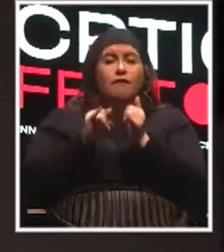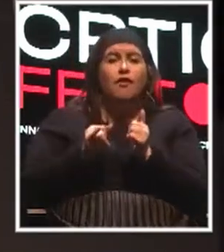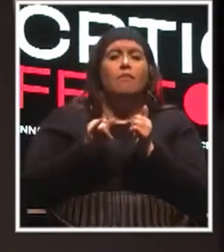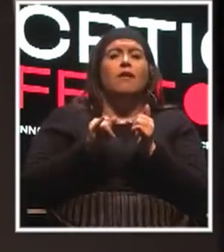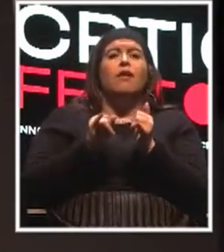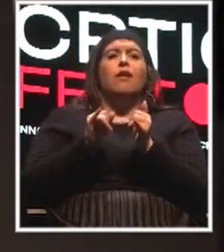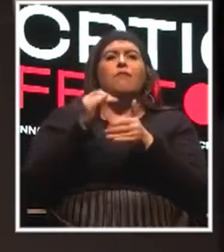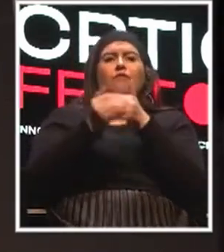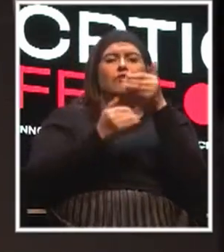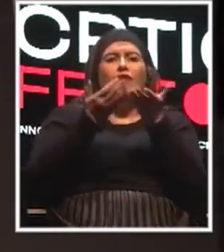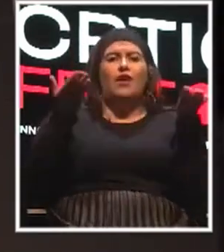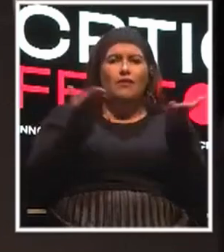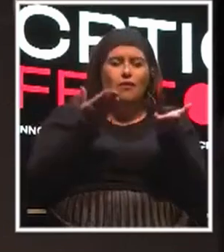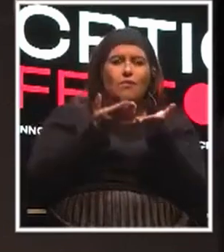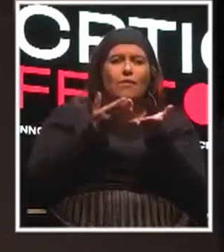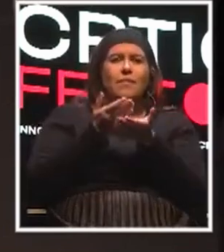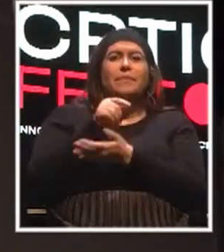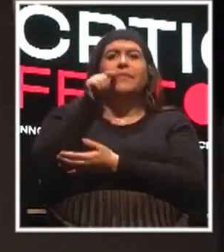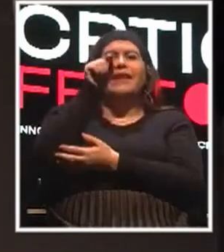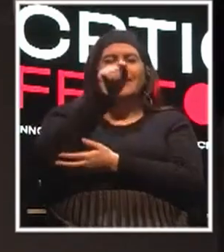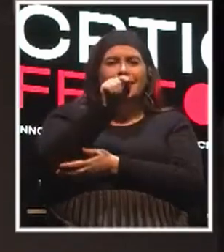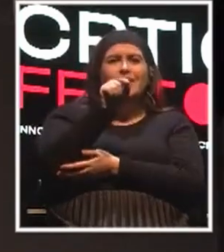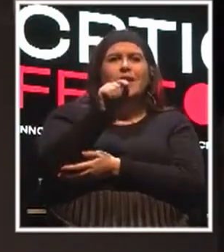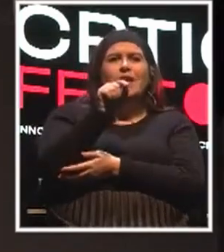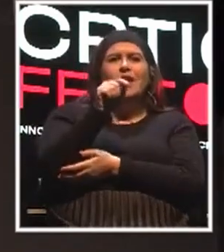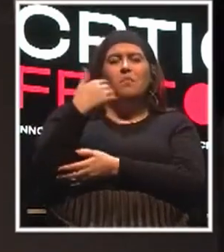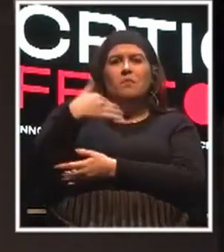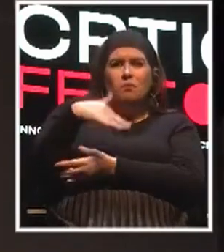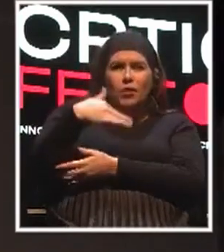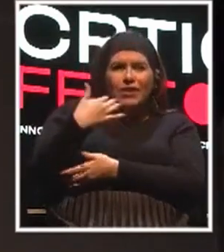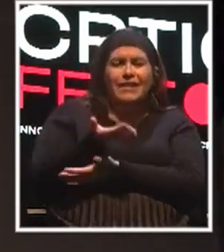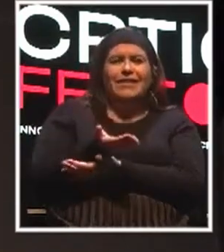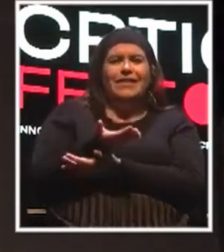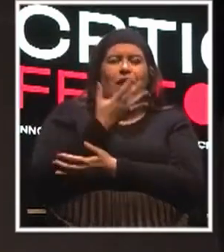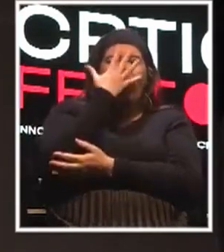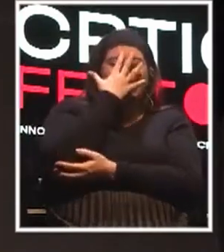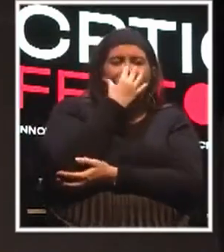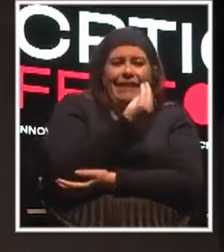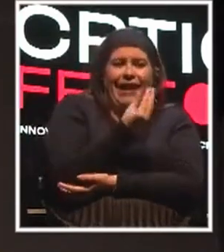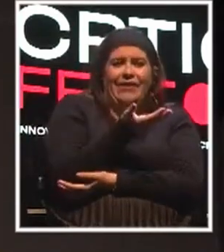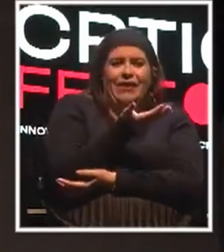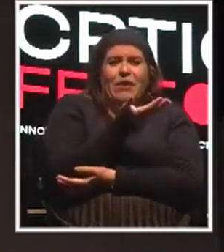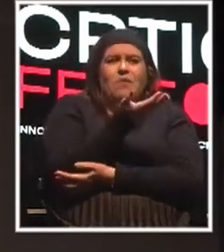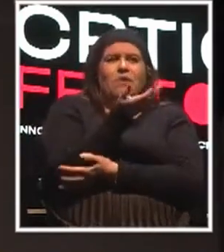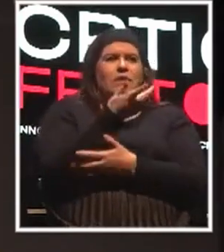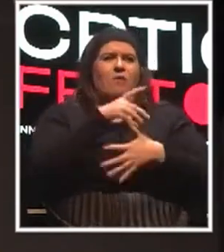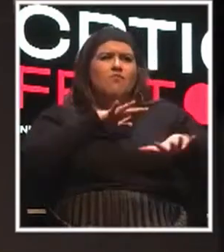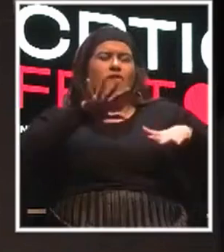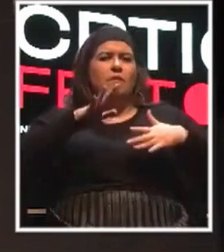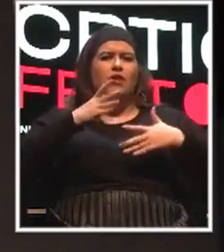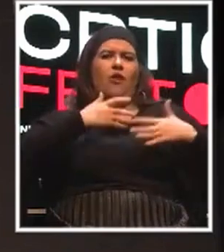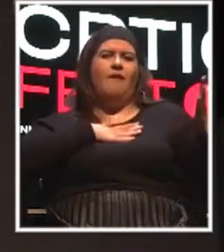the addictive part. And the fact people could do these cool dance moves to begin with that looped.